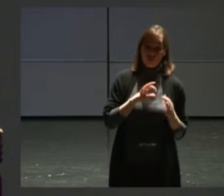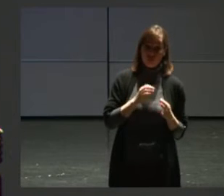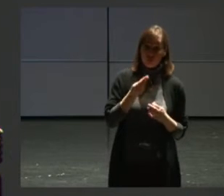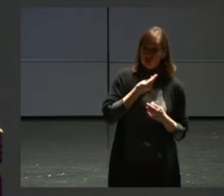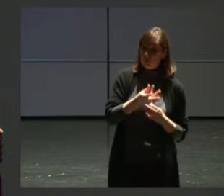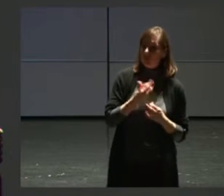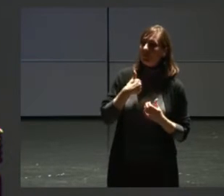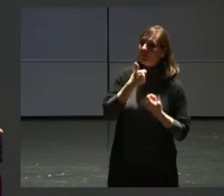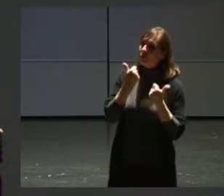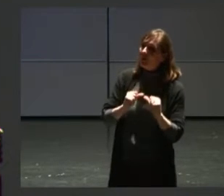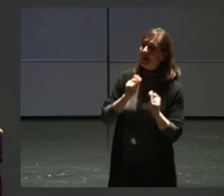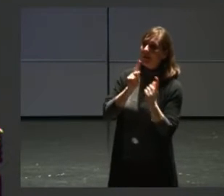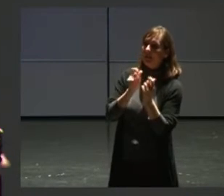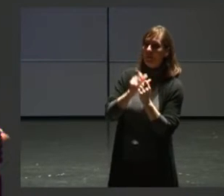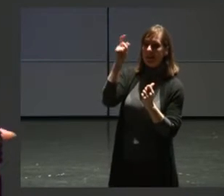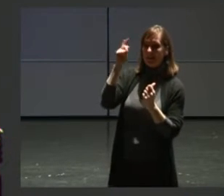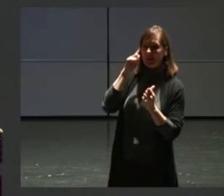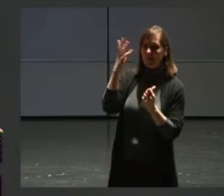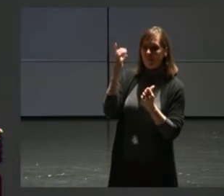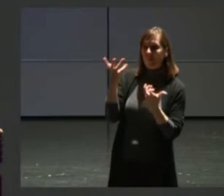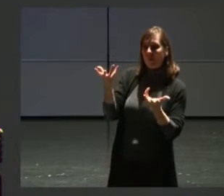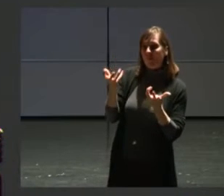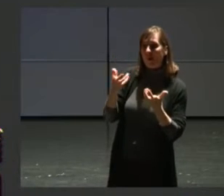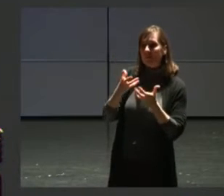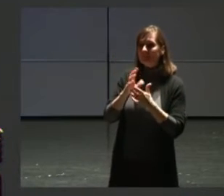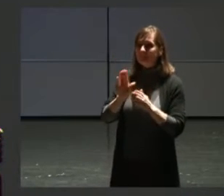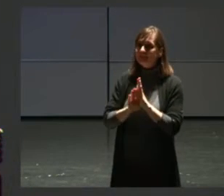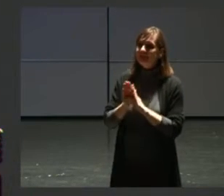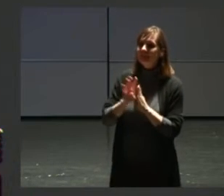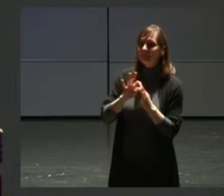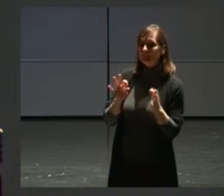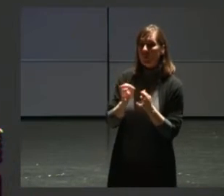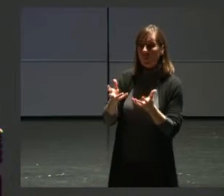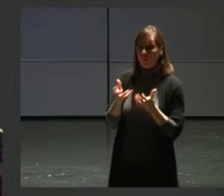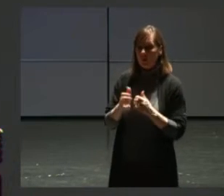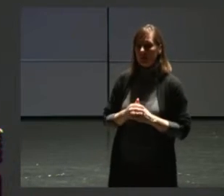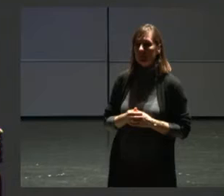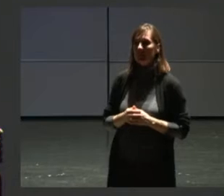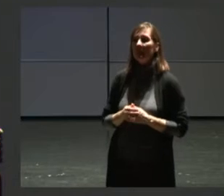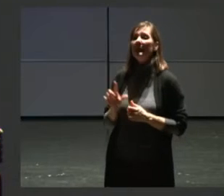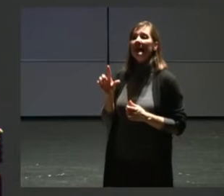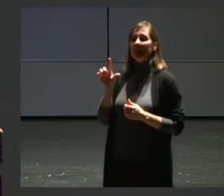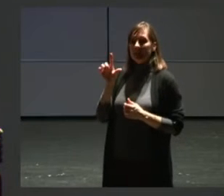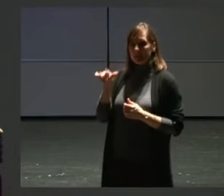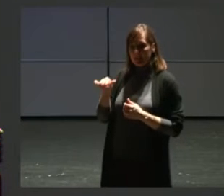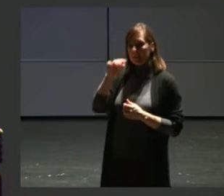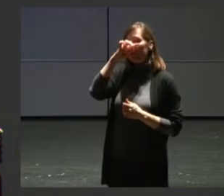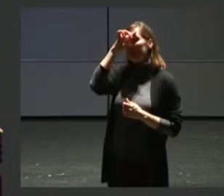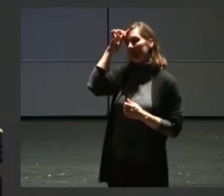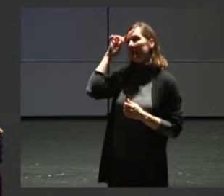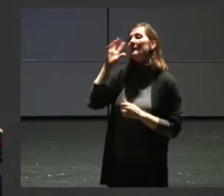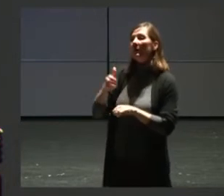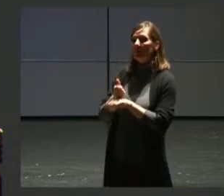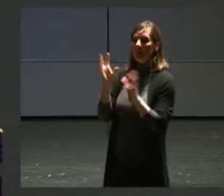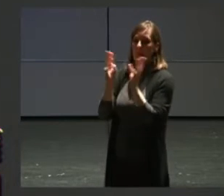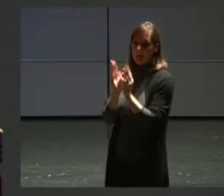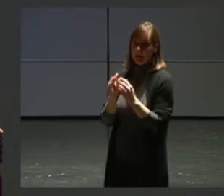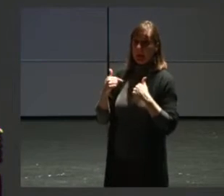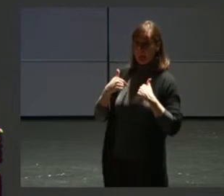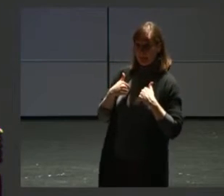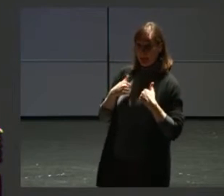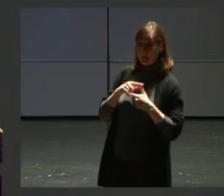governor because we want to get this story. And what happened later was that she was able to arrange a meeting, and we, Tom Lujak and